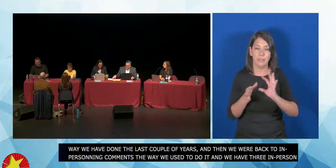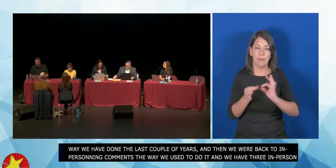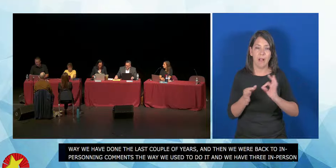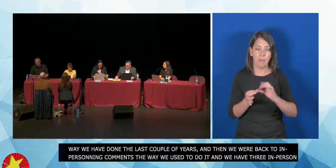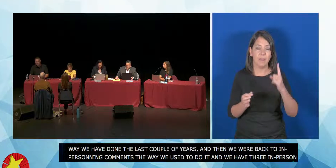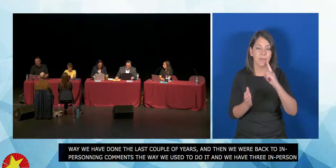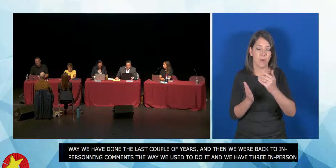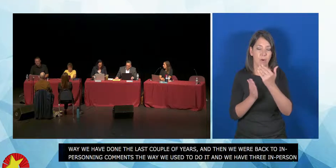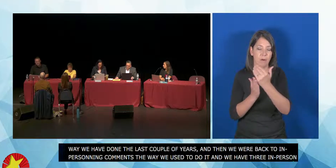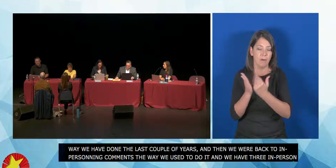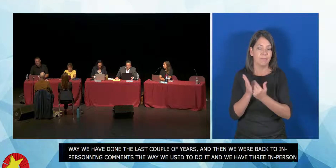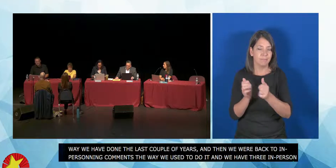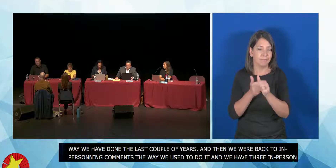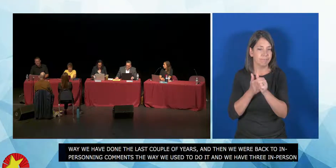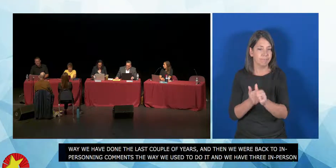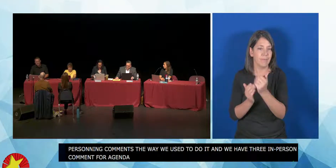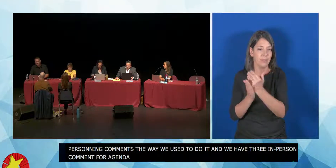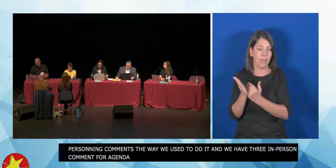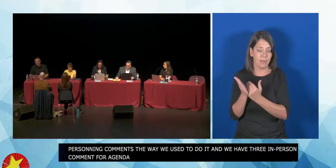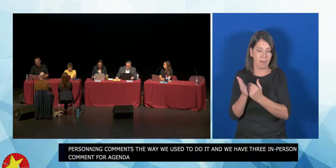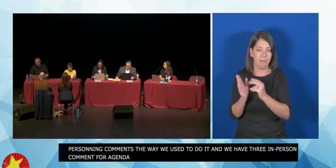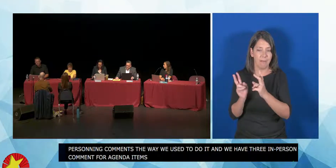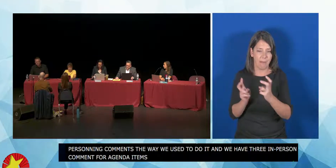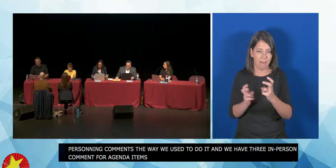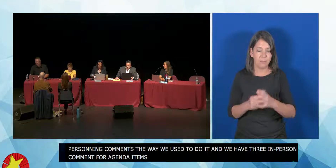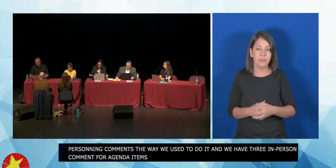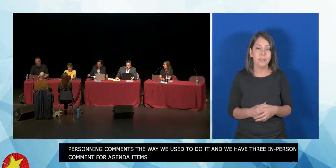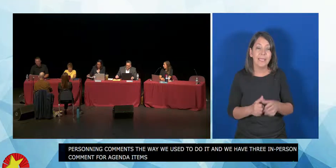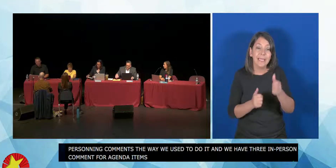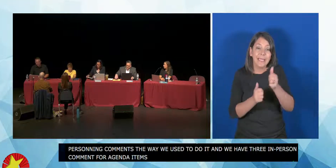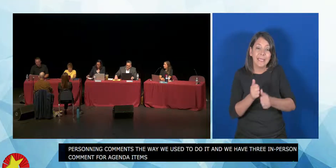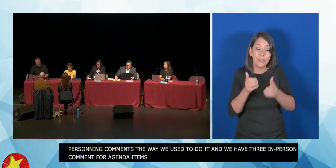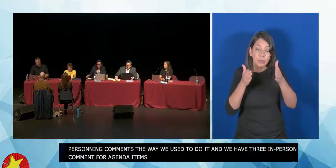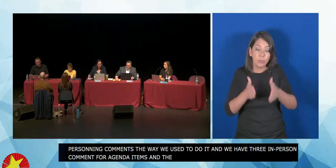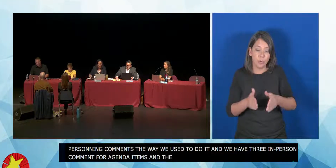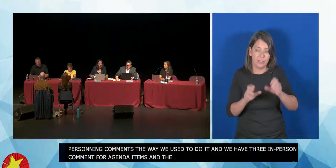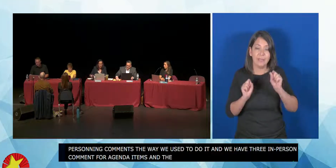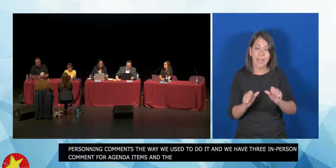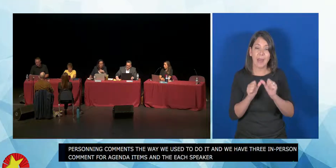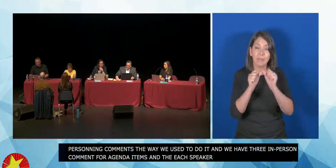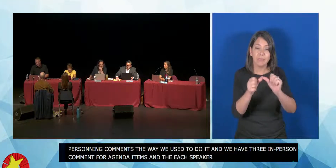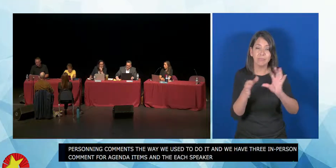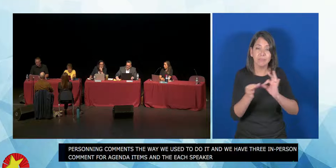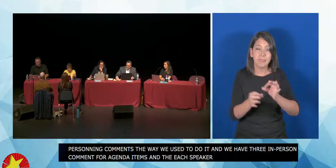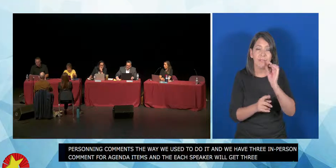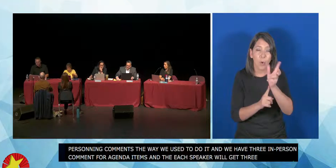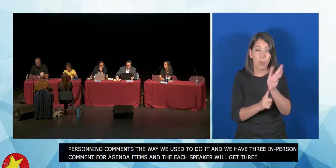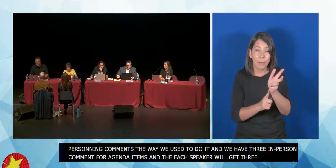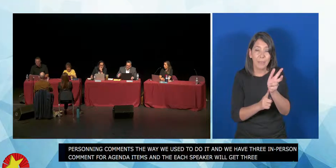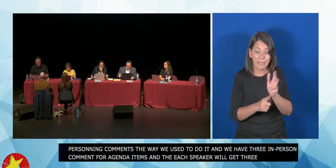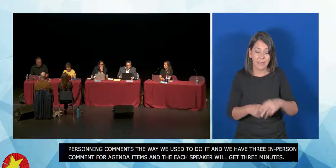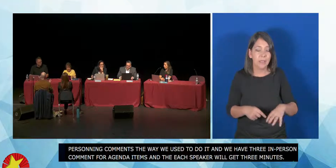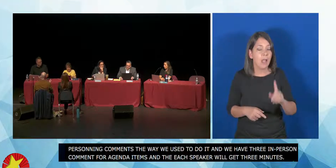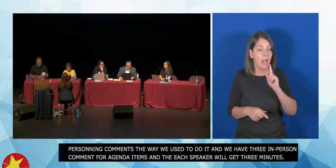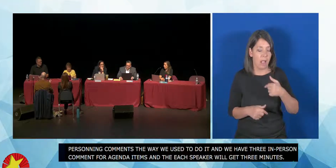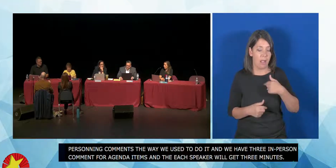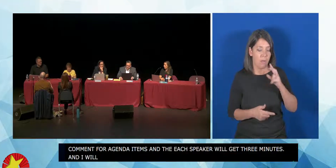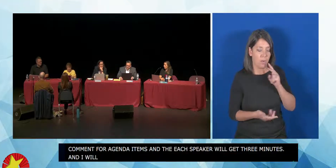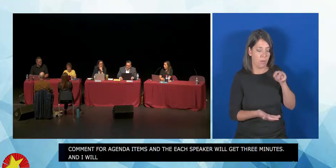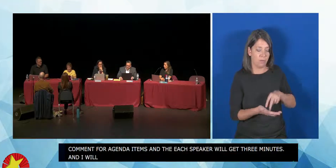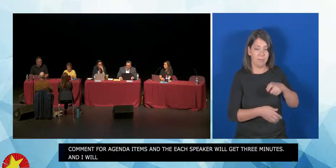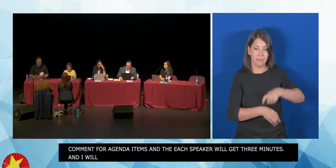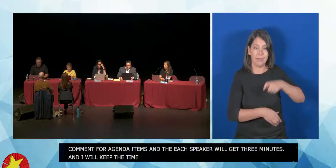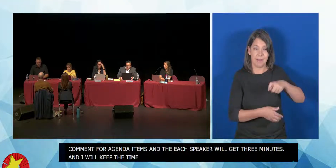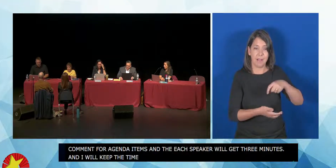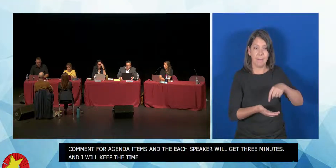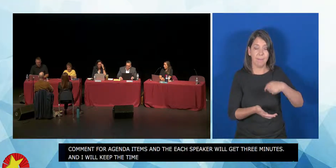items. And each speaker is going to get 3 minutes. I'll keep the time at 3 minutes. I will